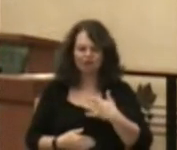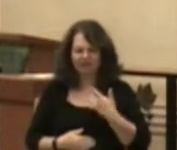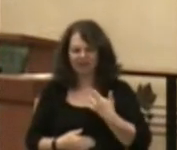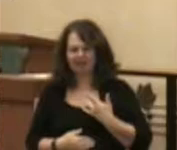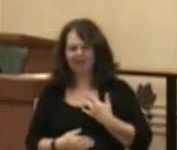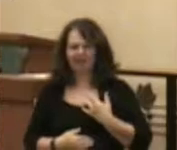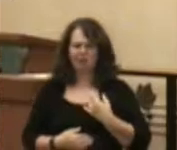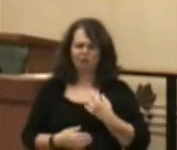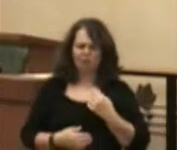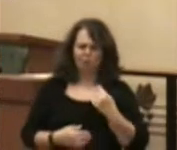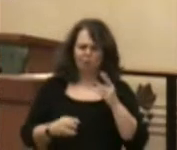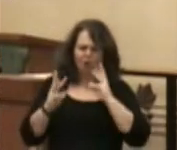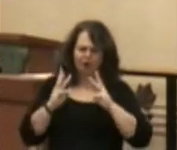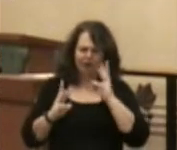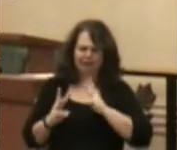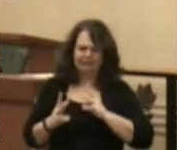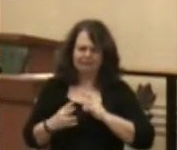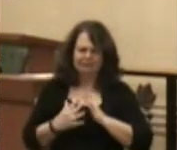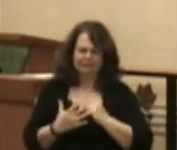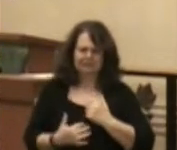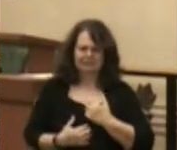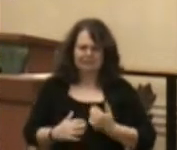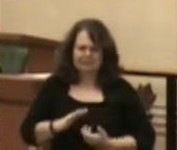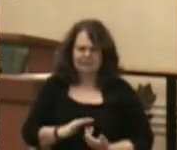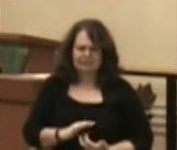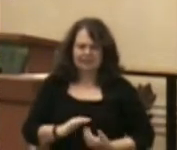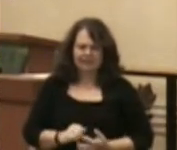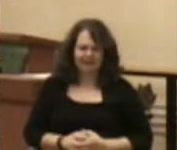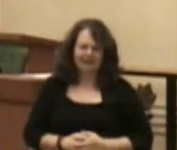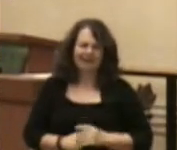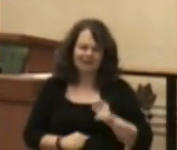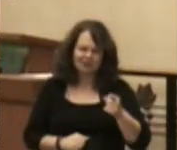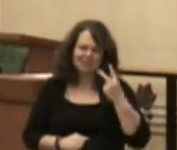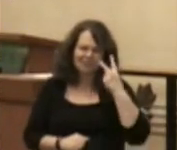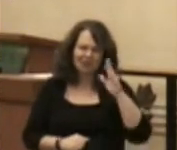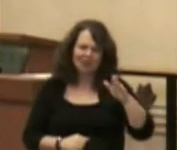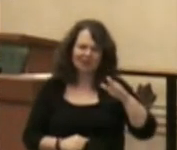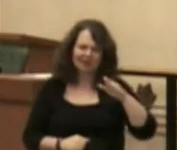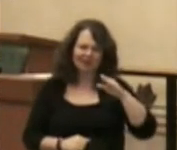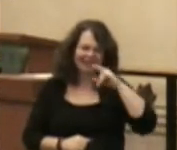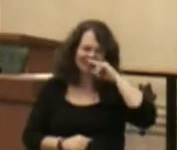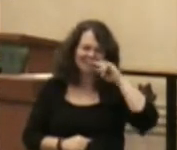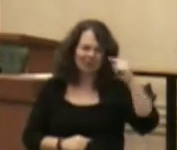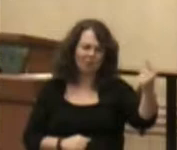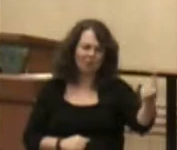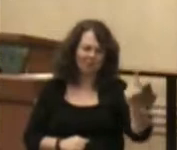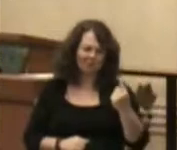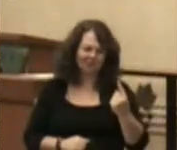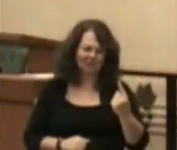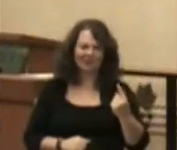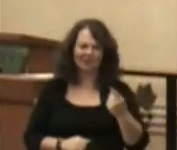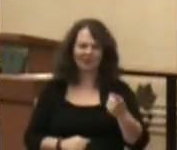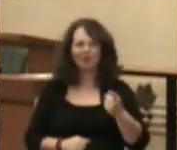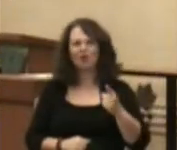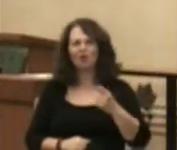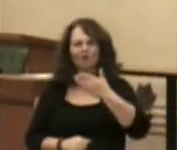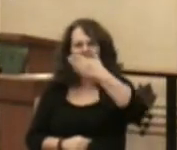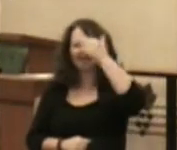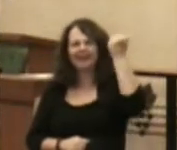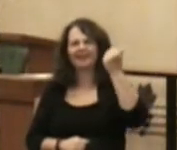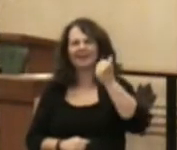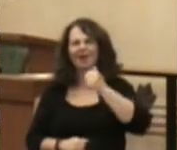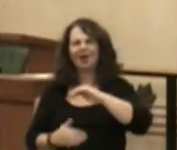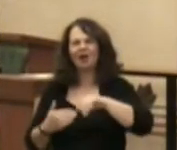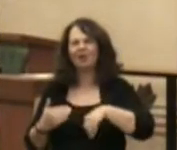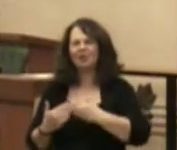and fury. But as that one comes through the door, you seem to forget all of those